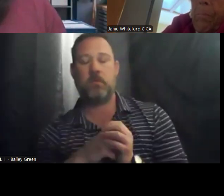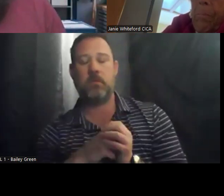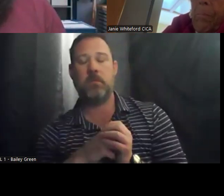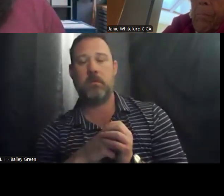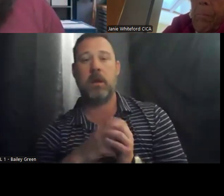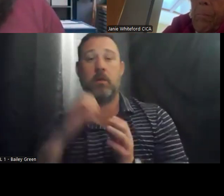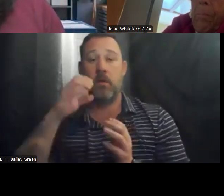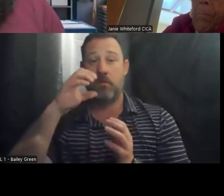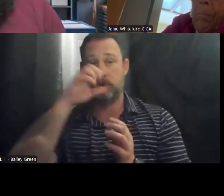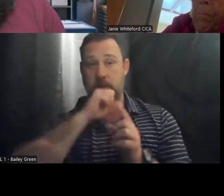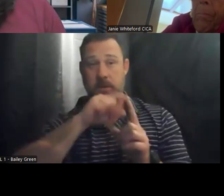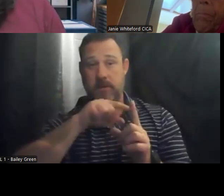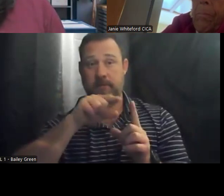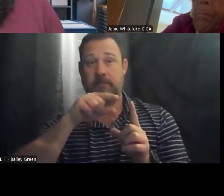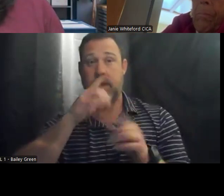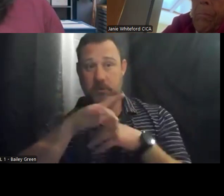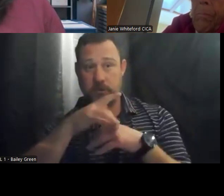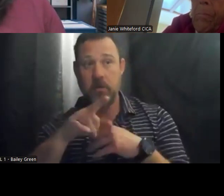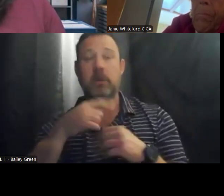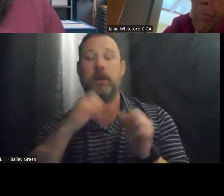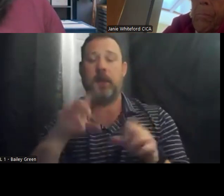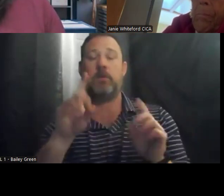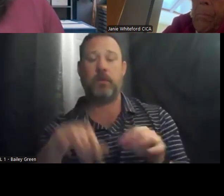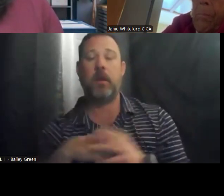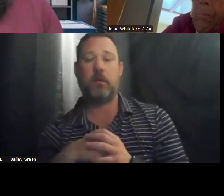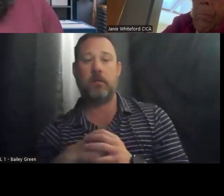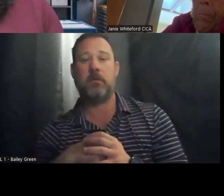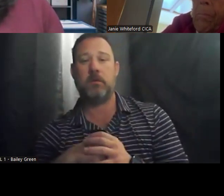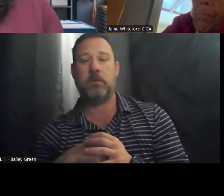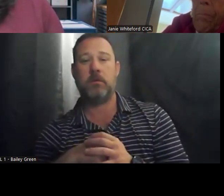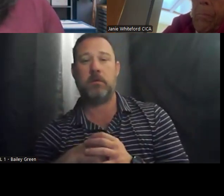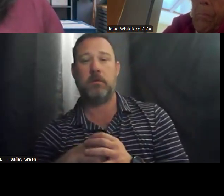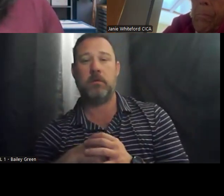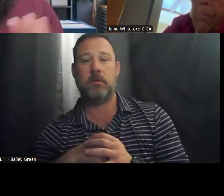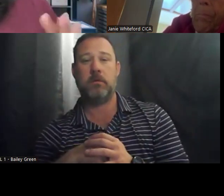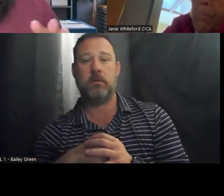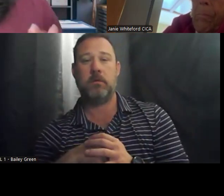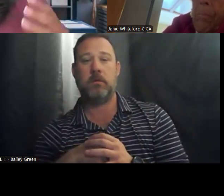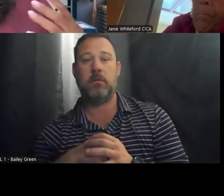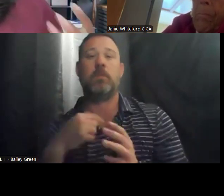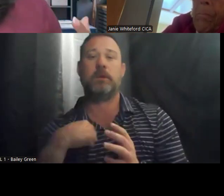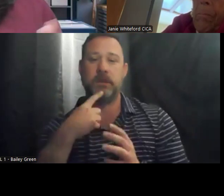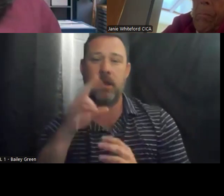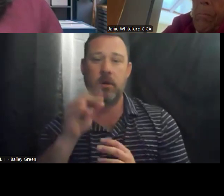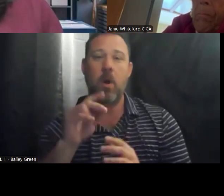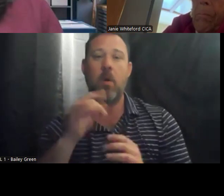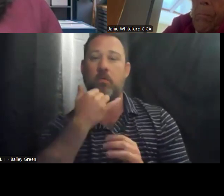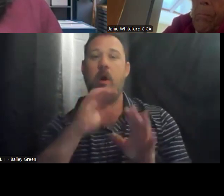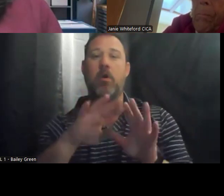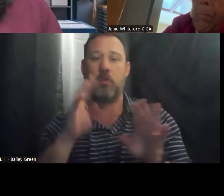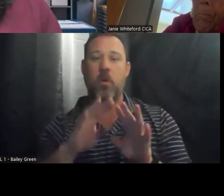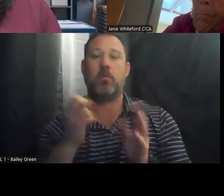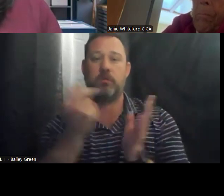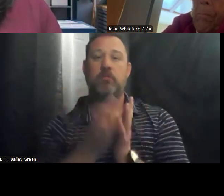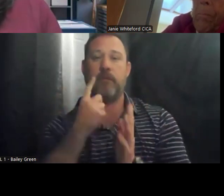presumptive eligibility, we can do this. We say no wrong door was approved for the